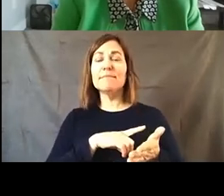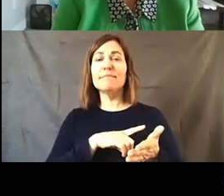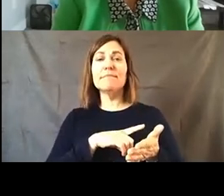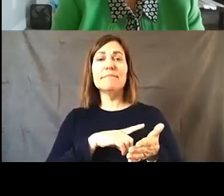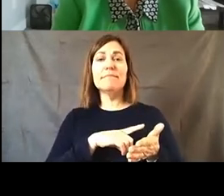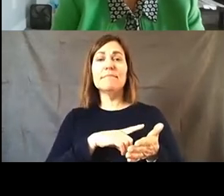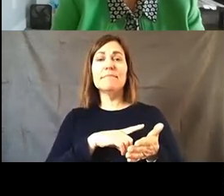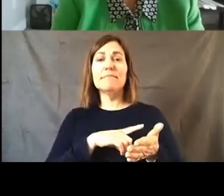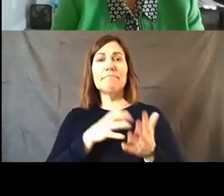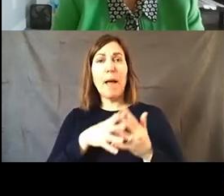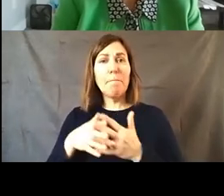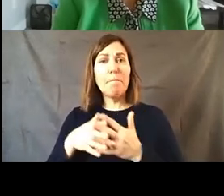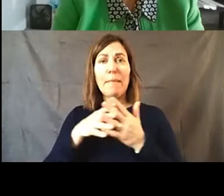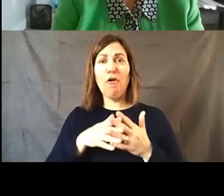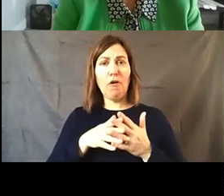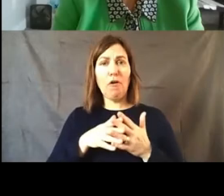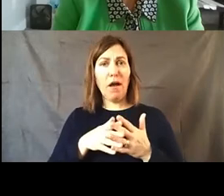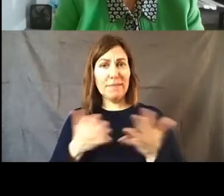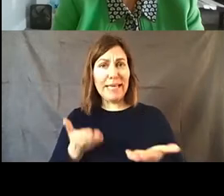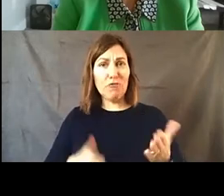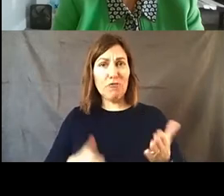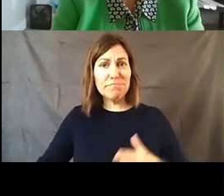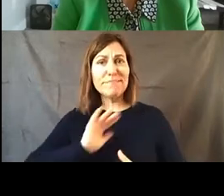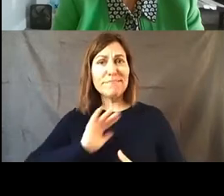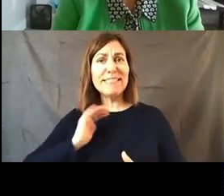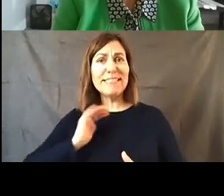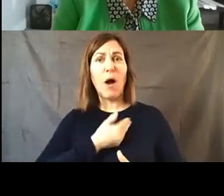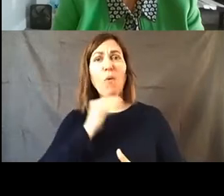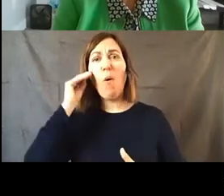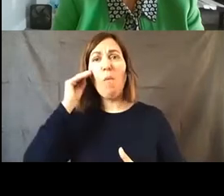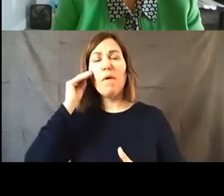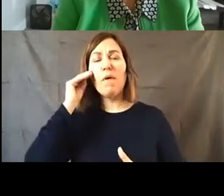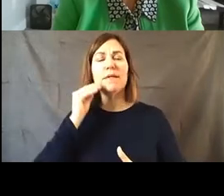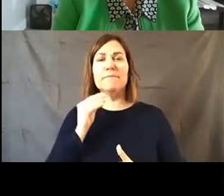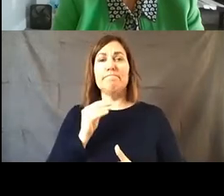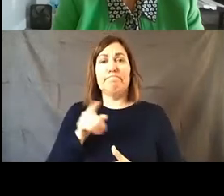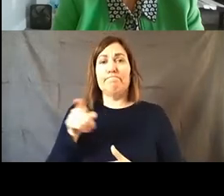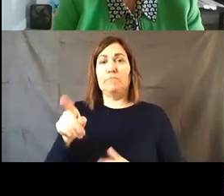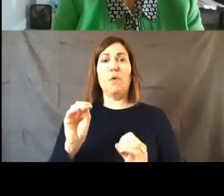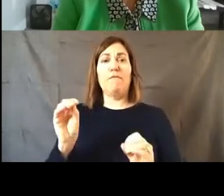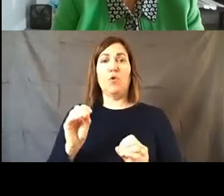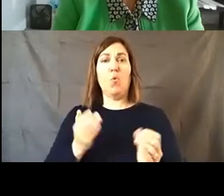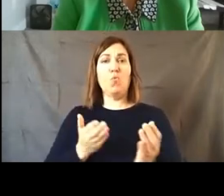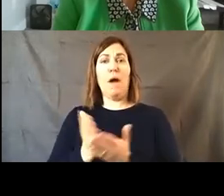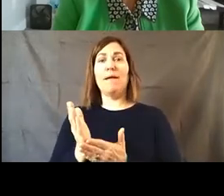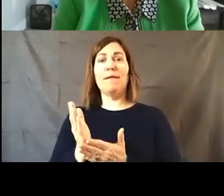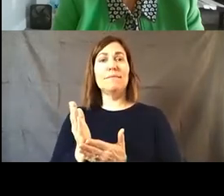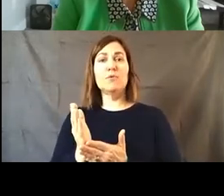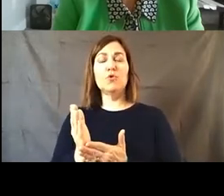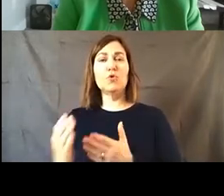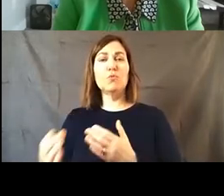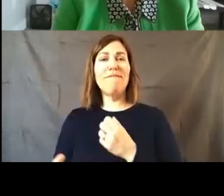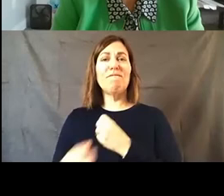America is our home, and you do not have the right to force titles upon us.